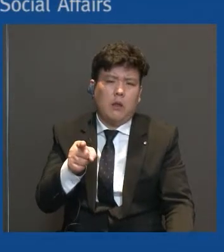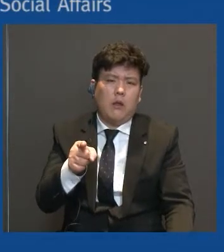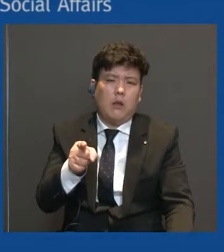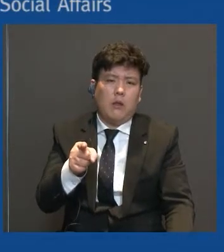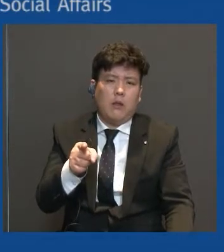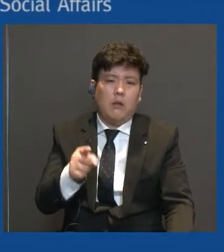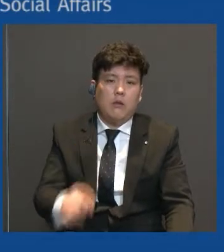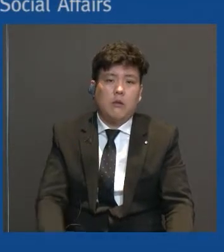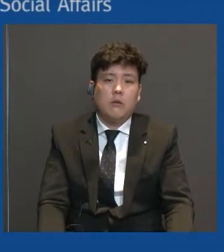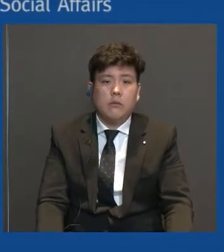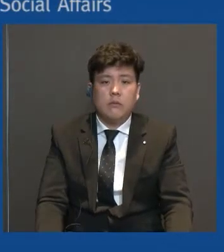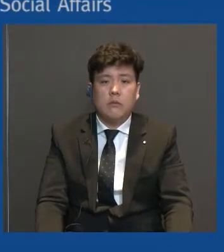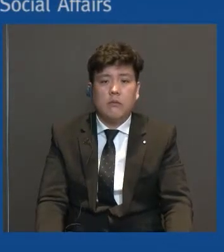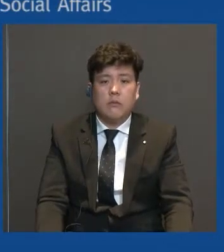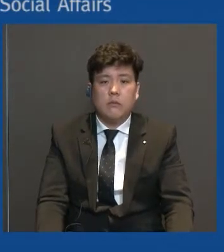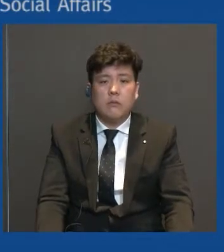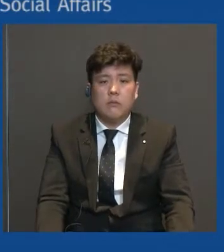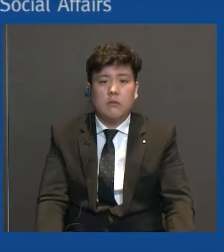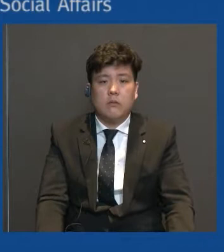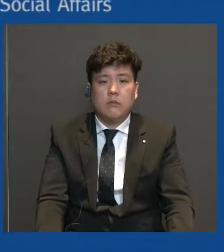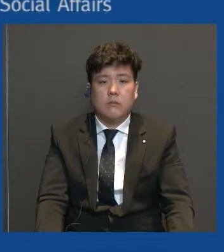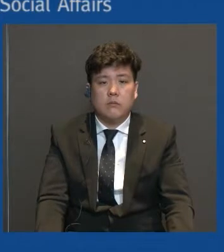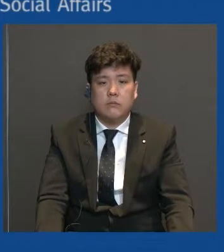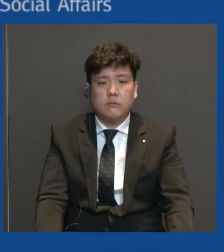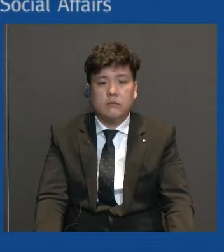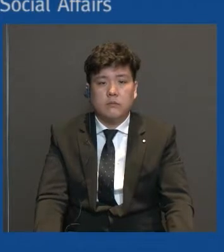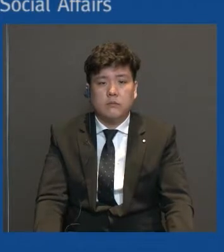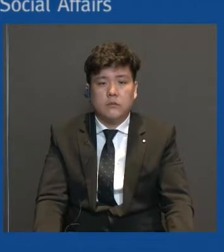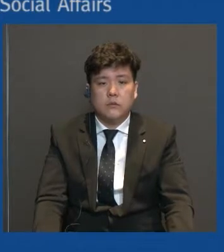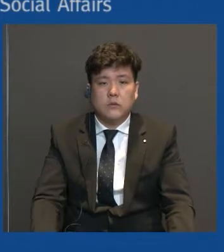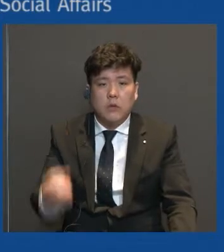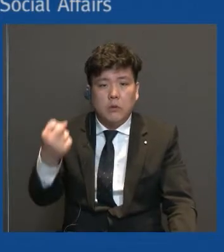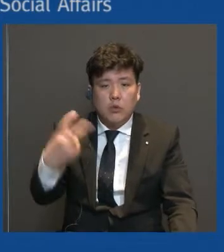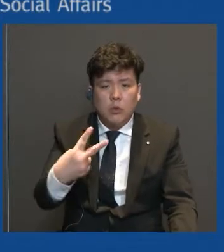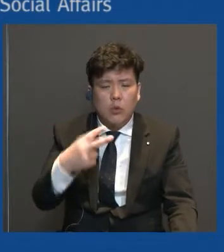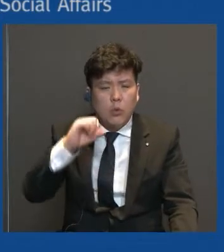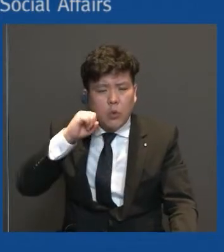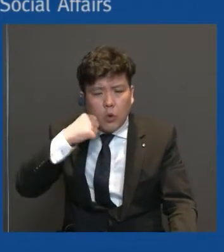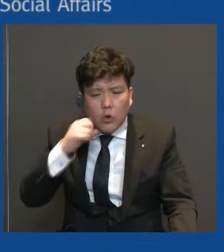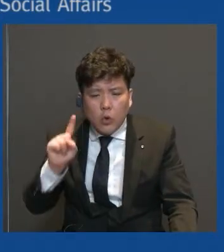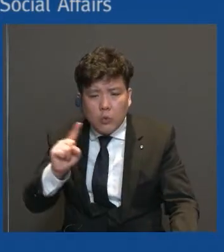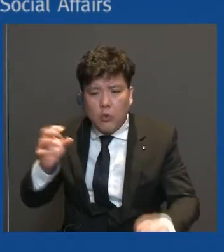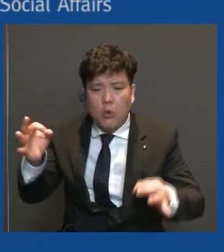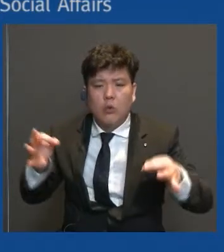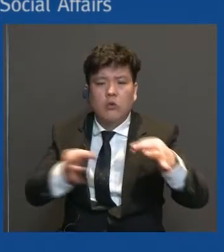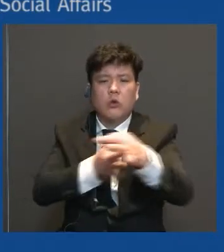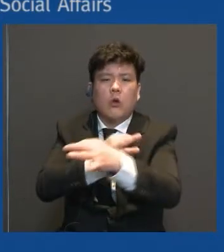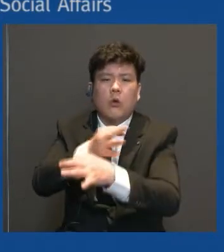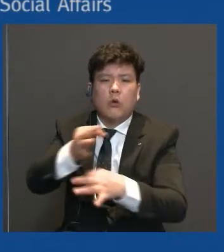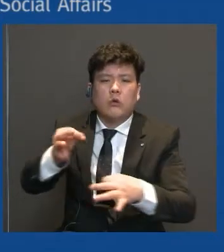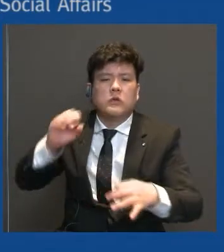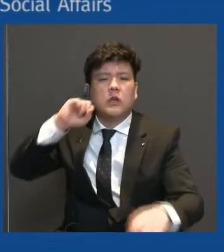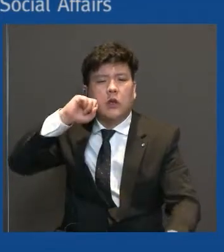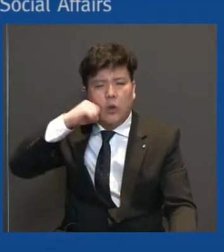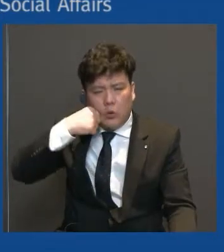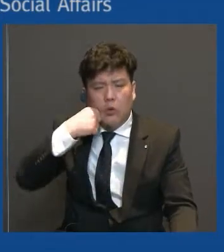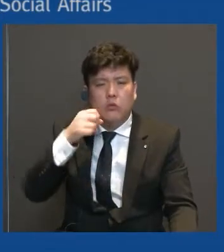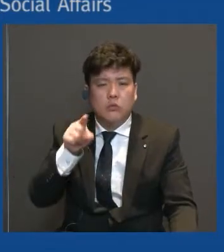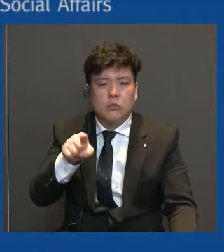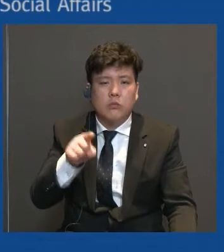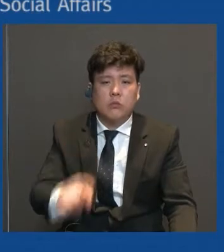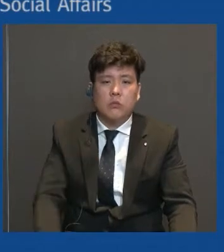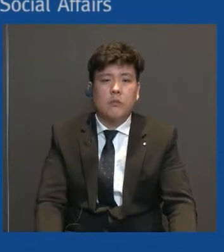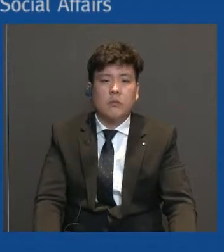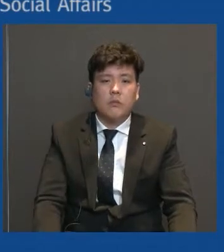Economic well-being is another area to be highly affected by the pandemic. Older adults, along with other age